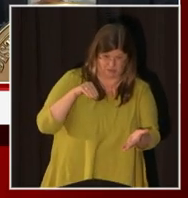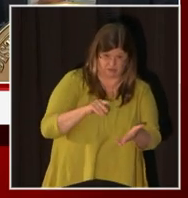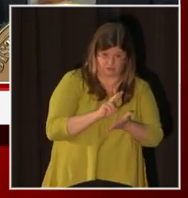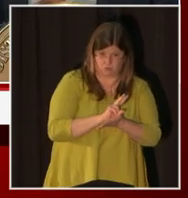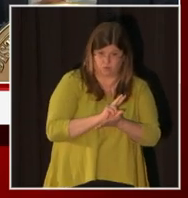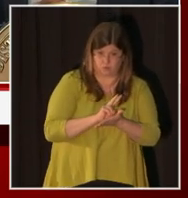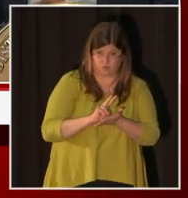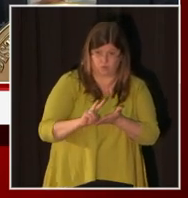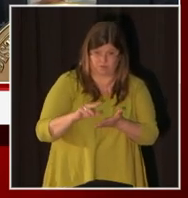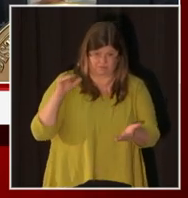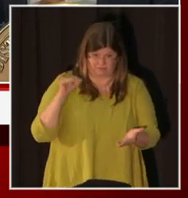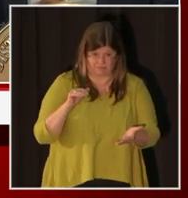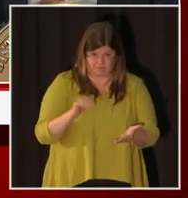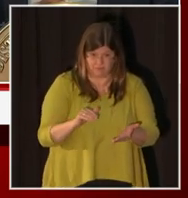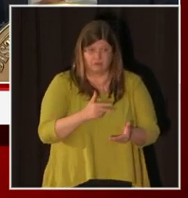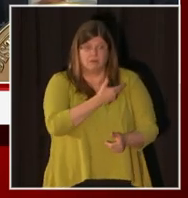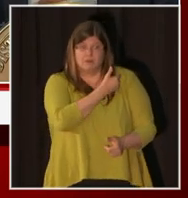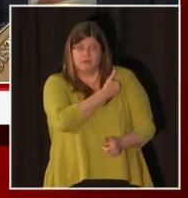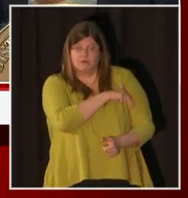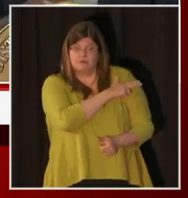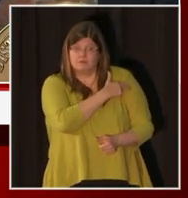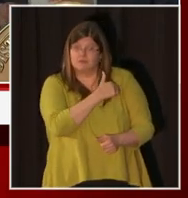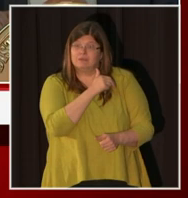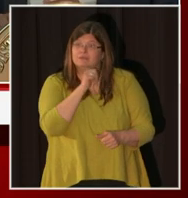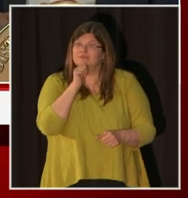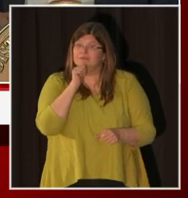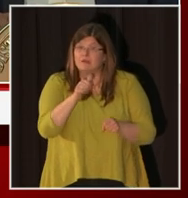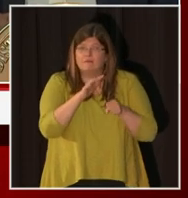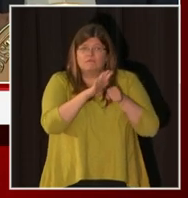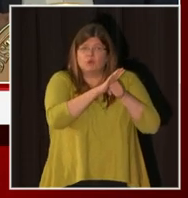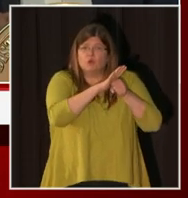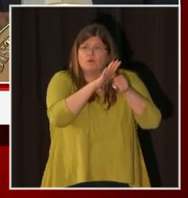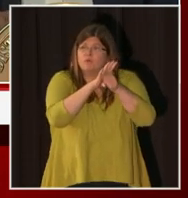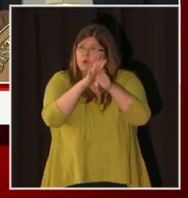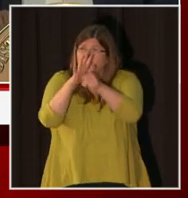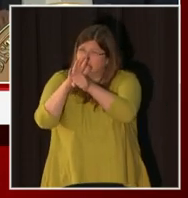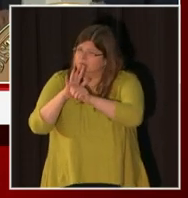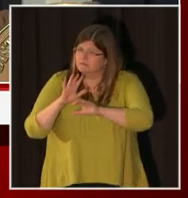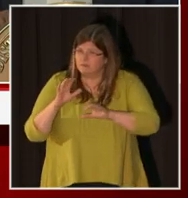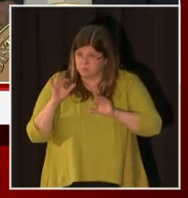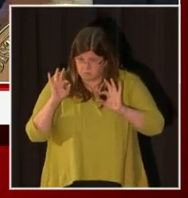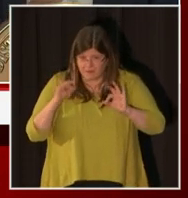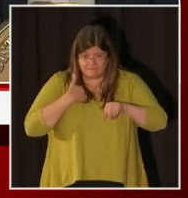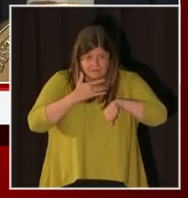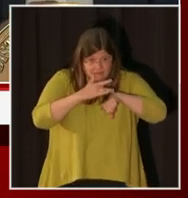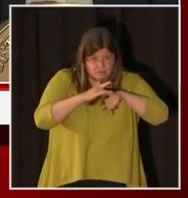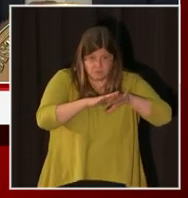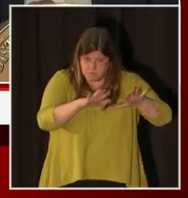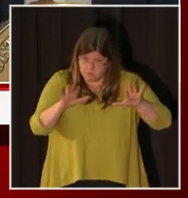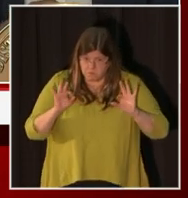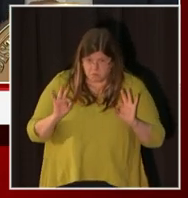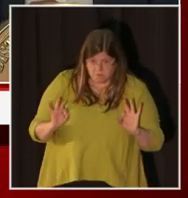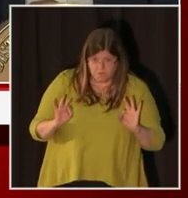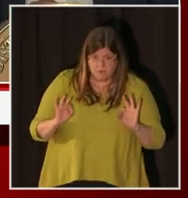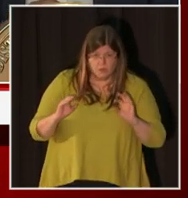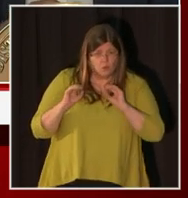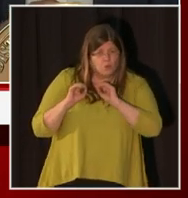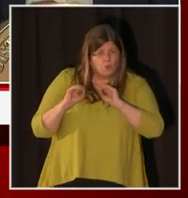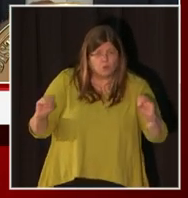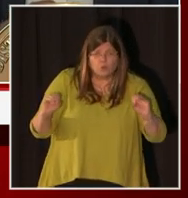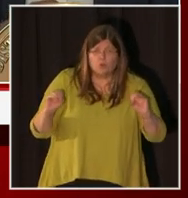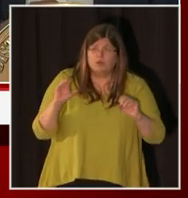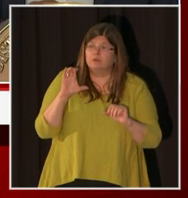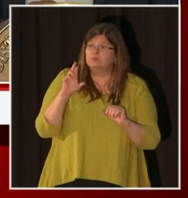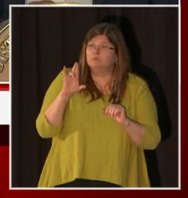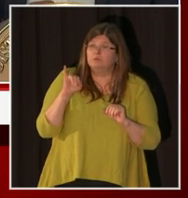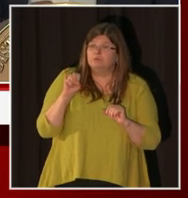able to treat everyone who needs care without the use of crisis standards of care.